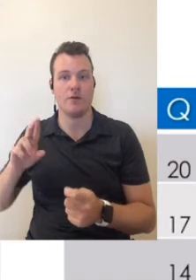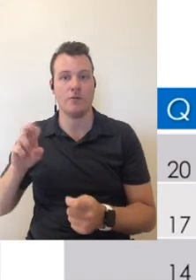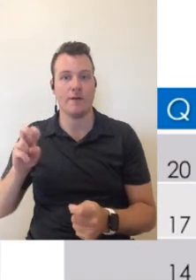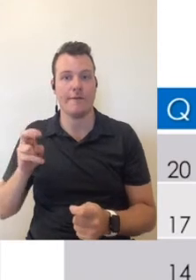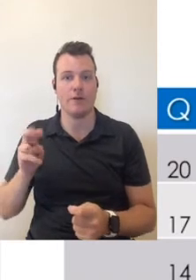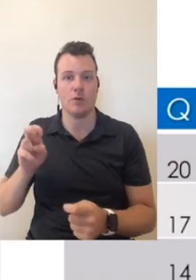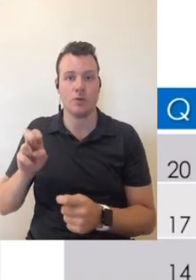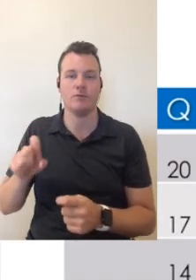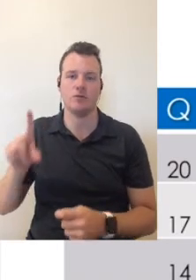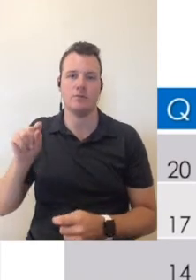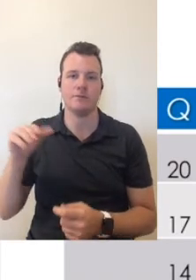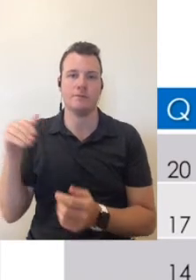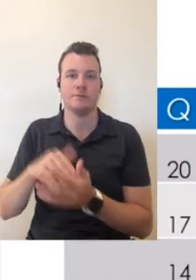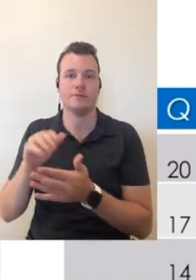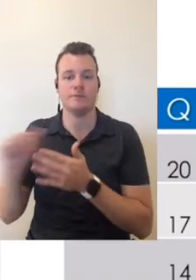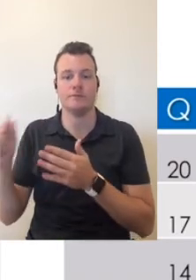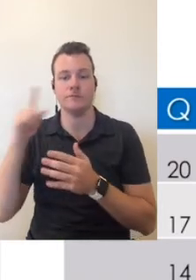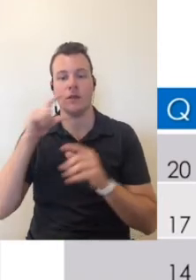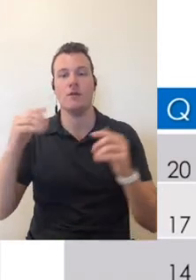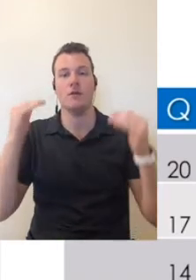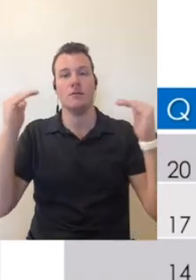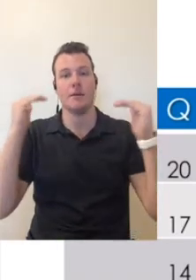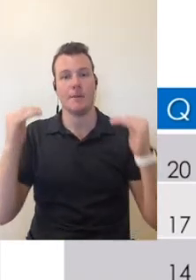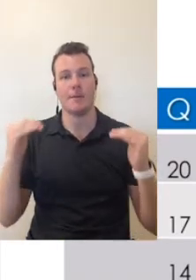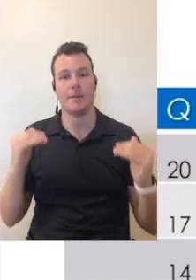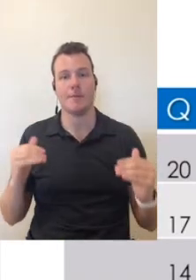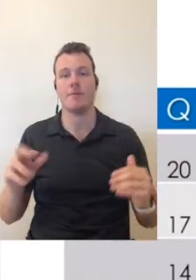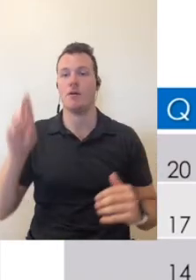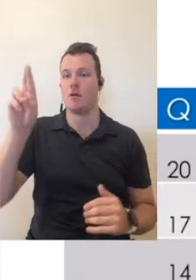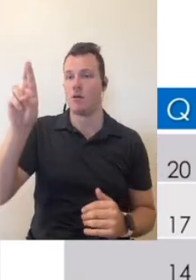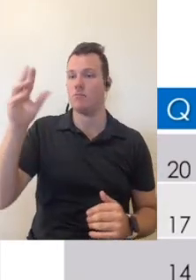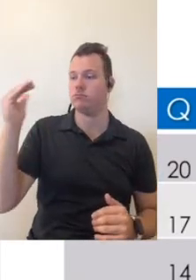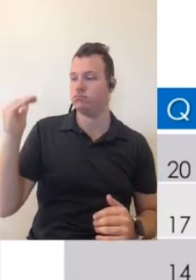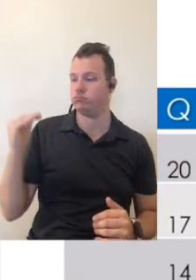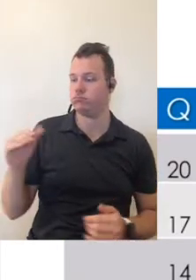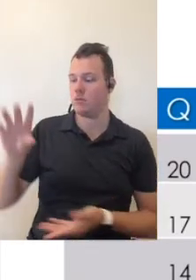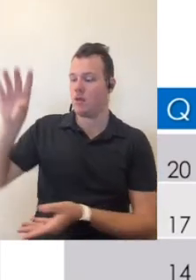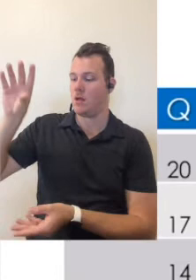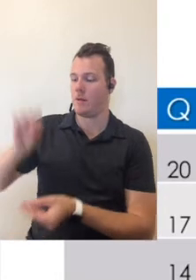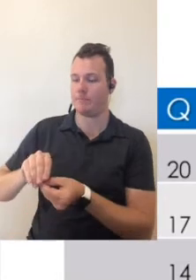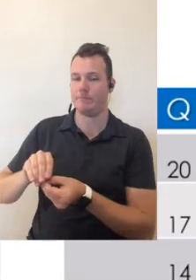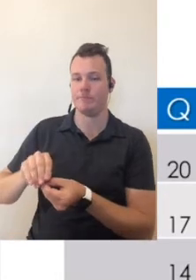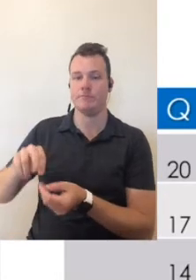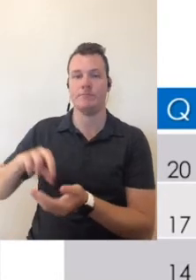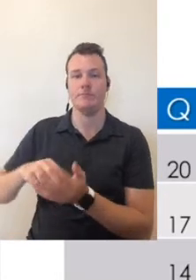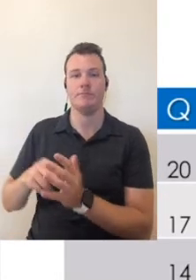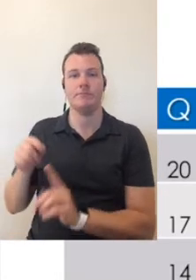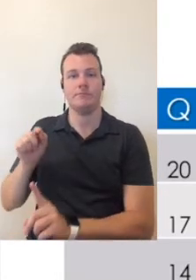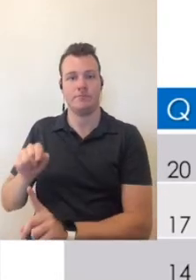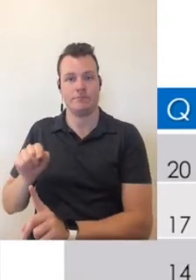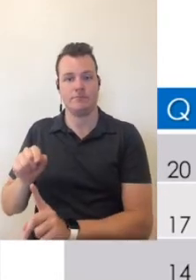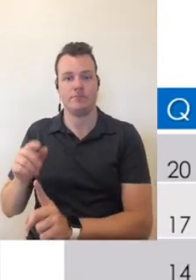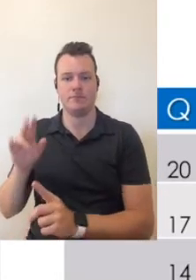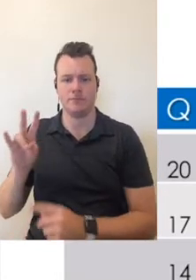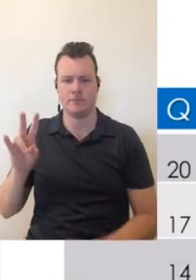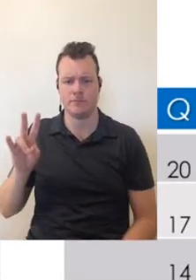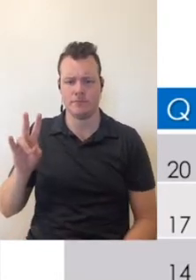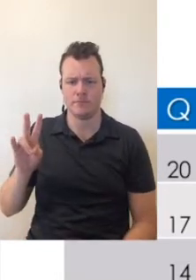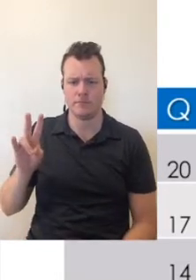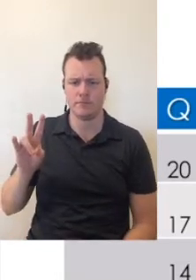of $20,000. And as we do that for each of the lines, we can tally it up. And at the end, we have